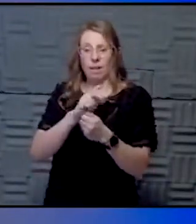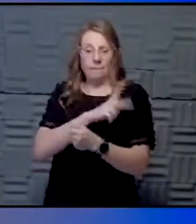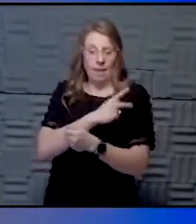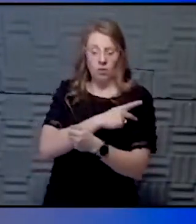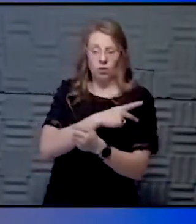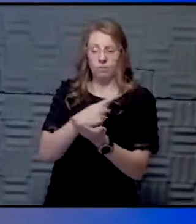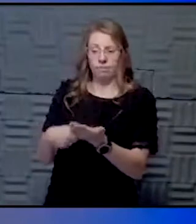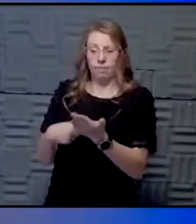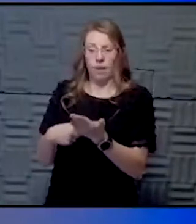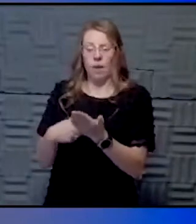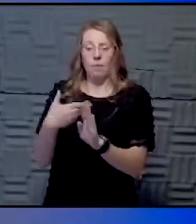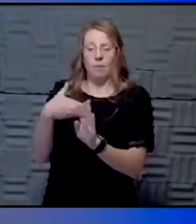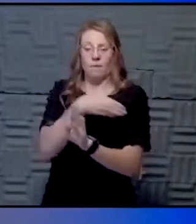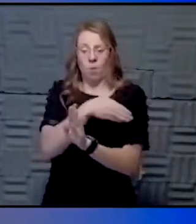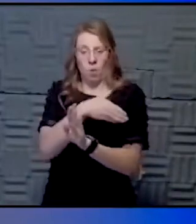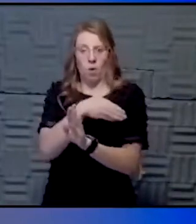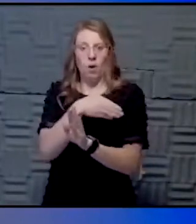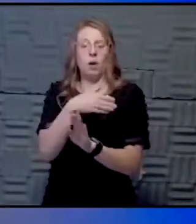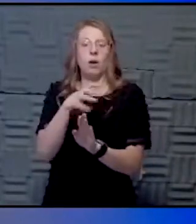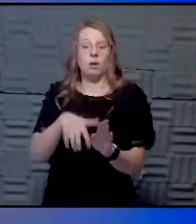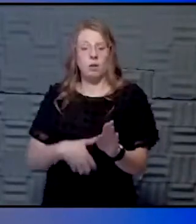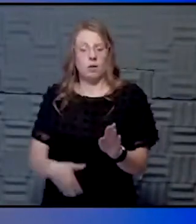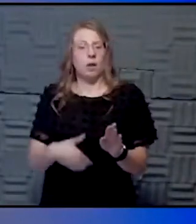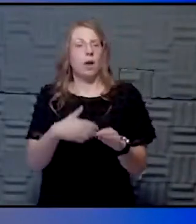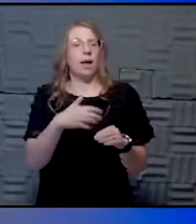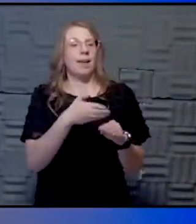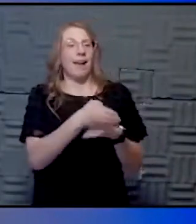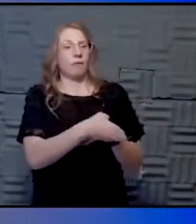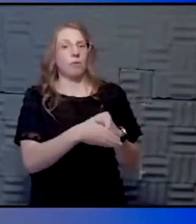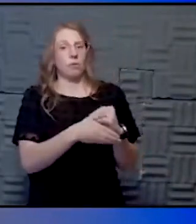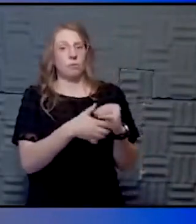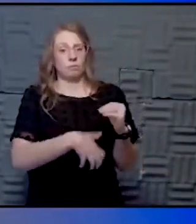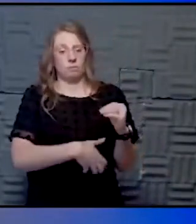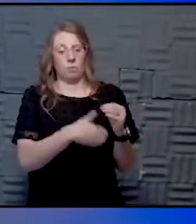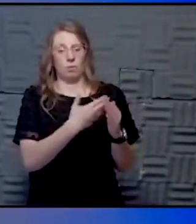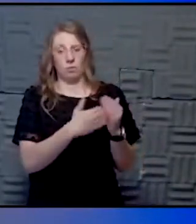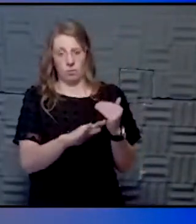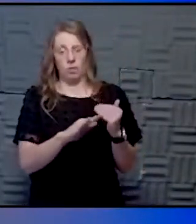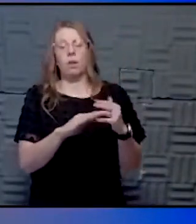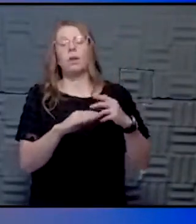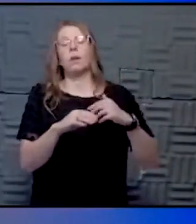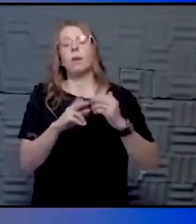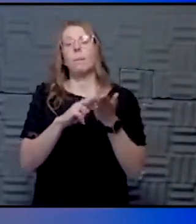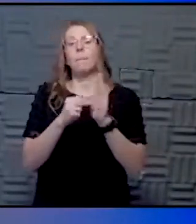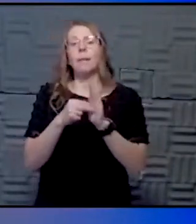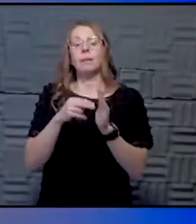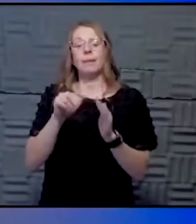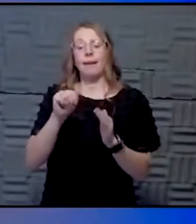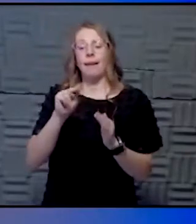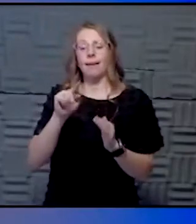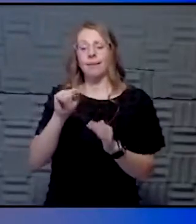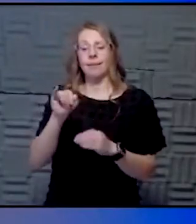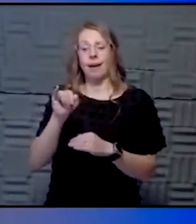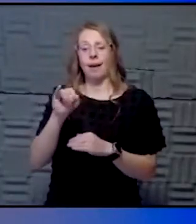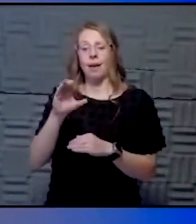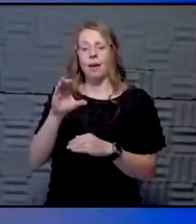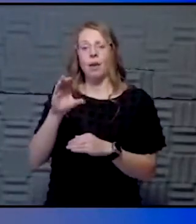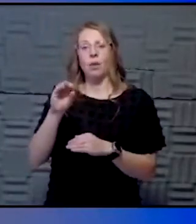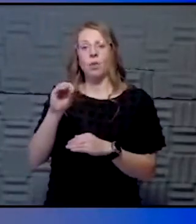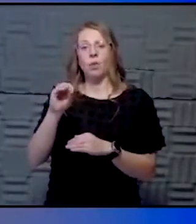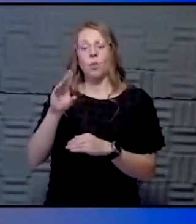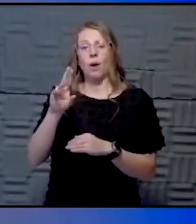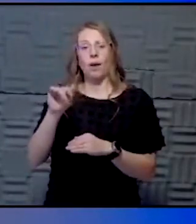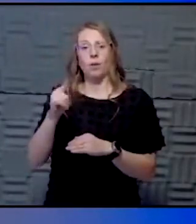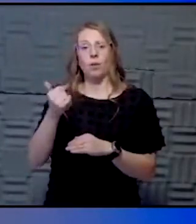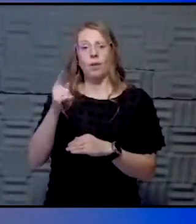antepartum as well as postpartum, about using anticoagulation. But luckily, we haven't seen an increased risk of those here on